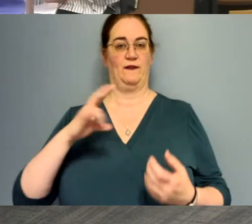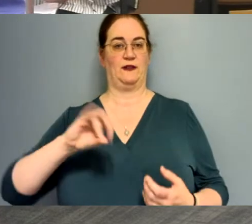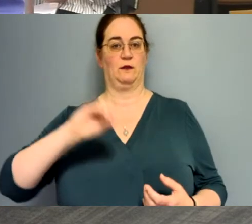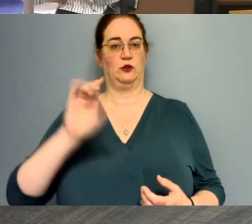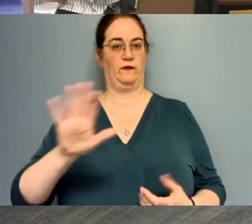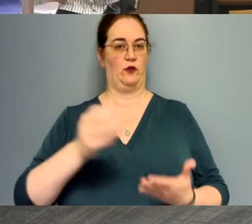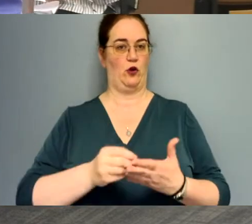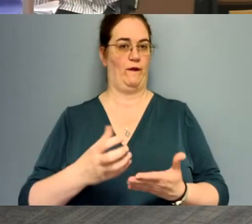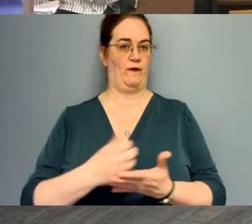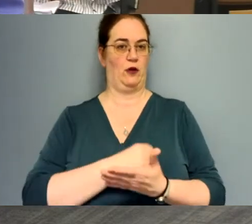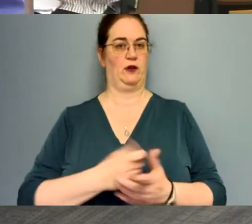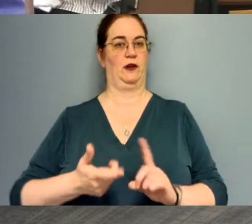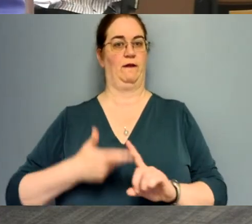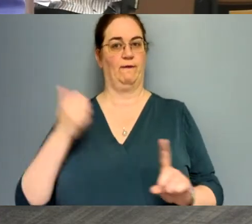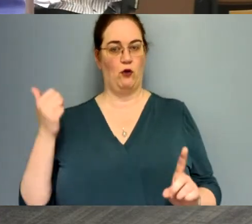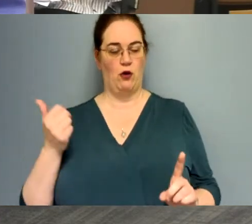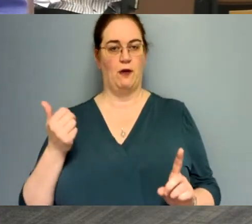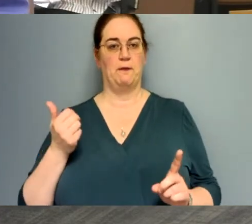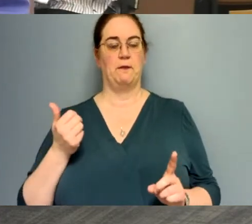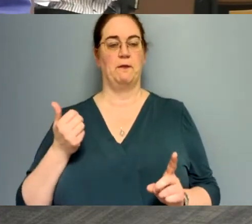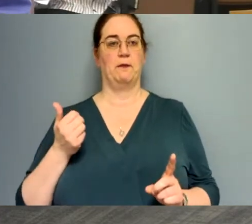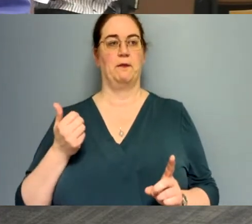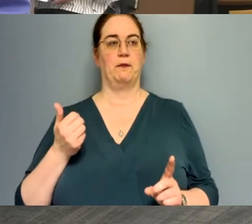of their funding from